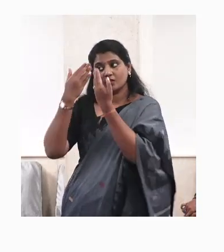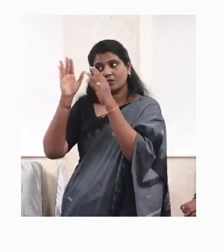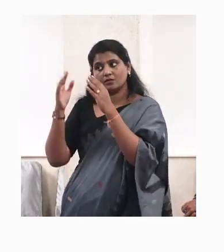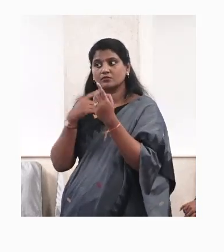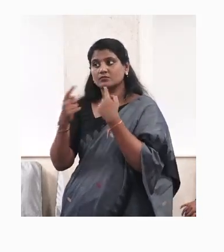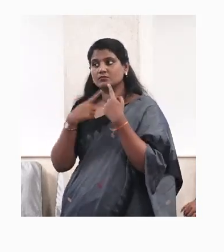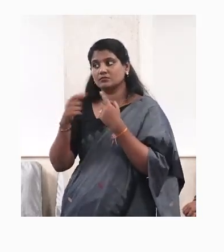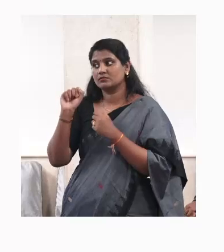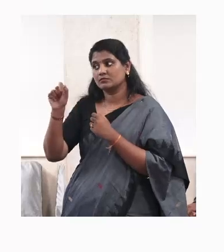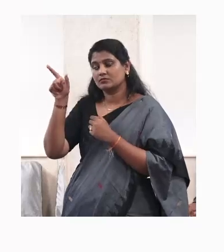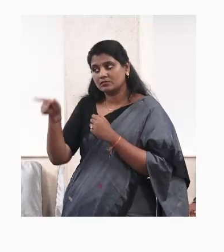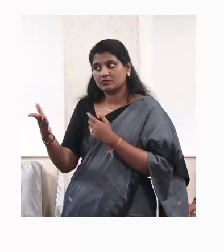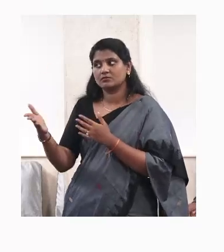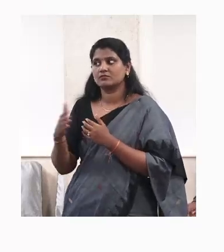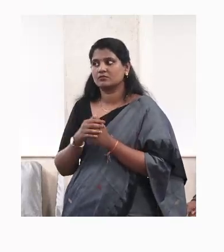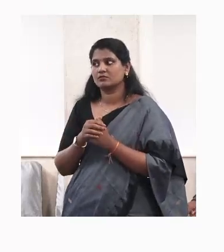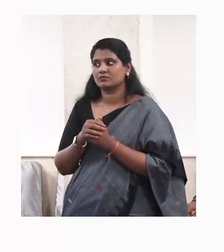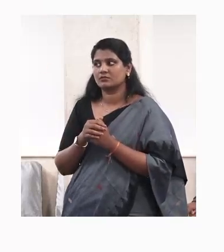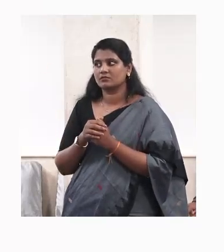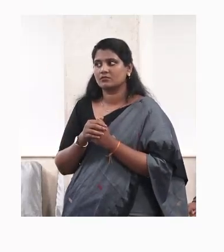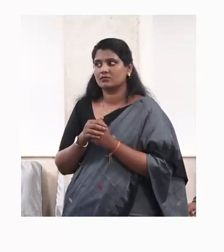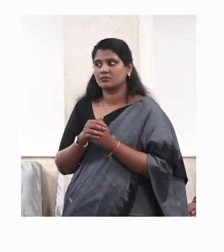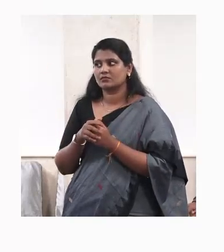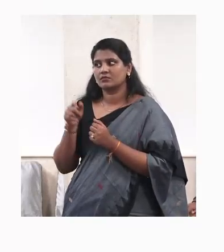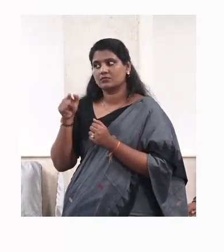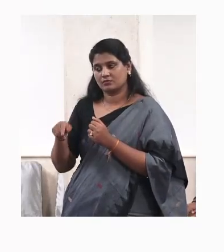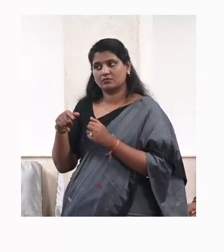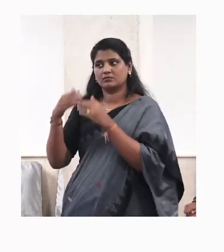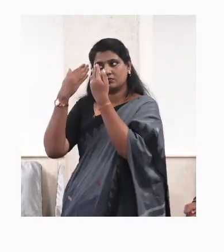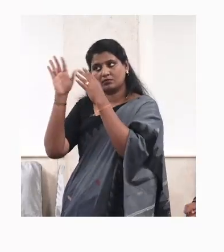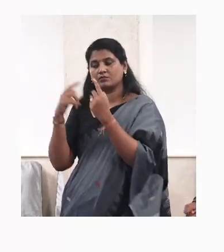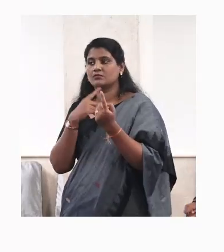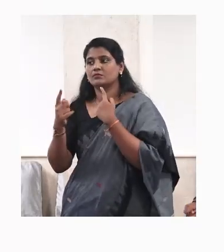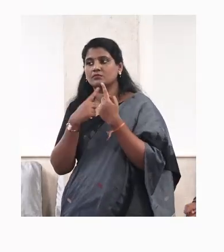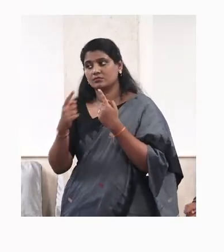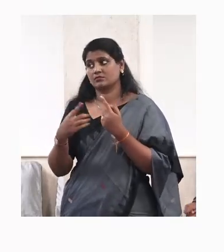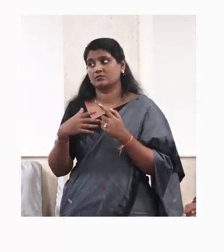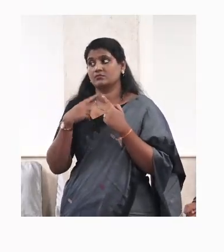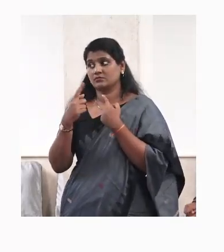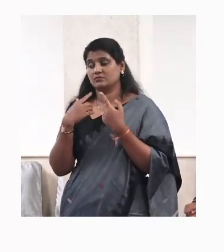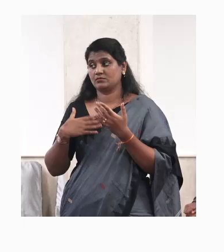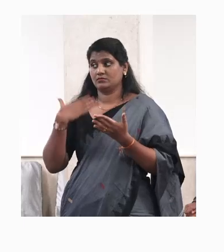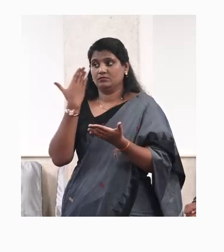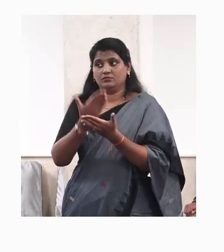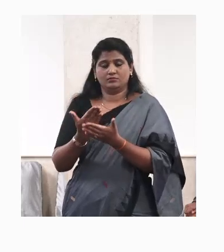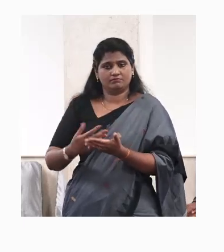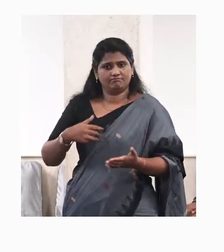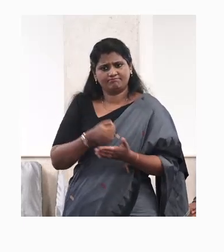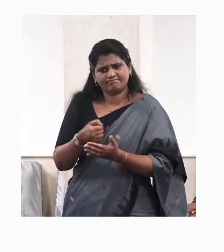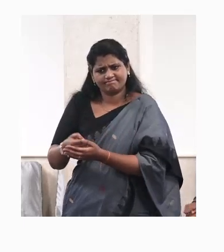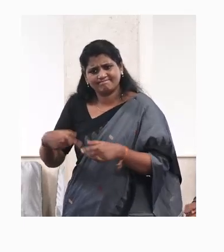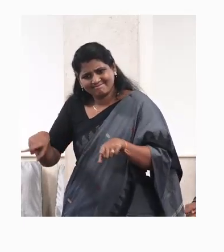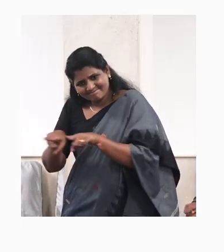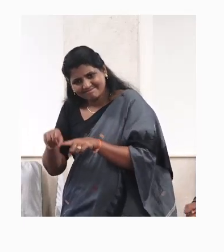this is you? I can say is open dialogue, is the dialogical approach based on these